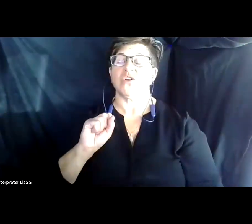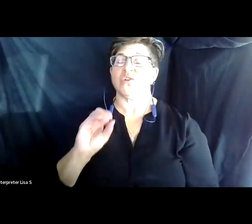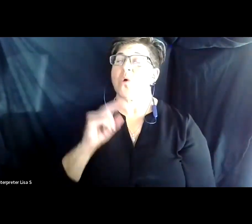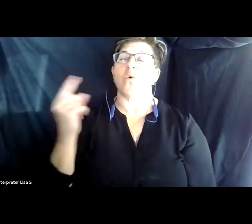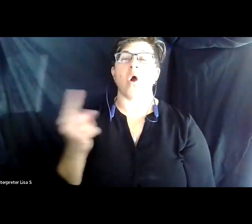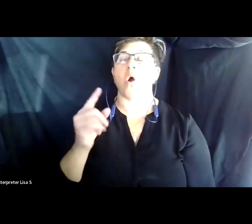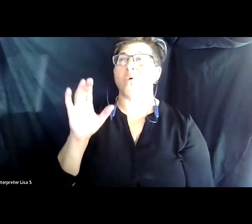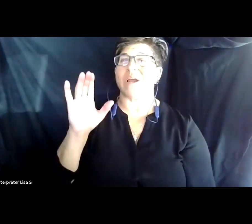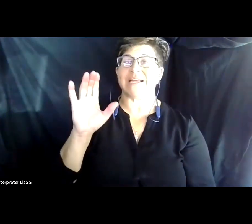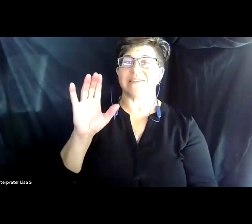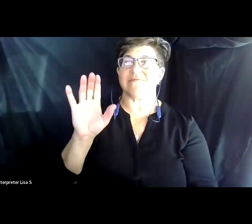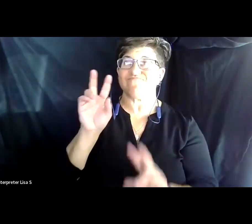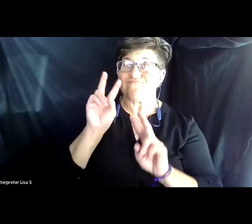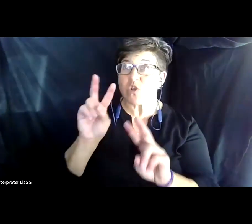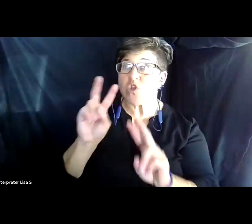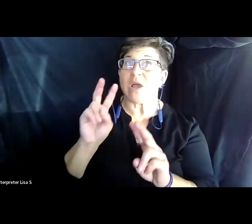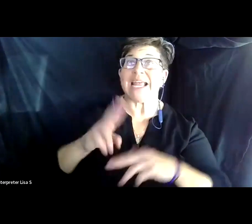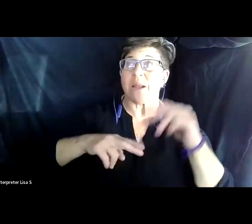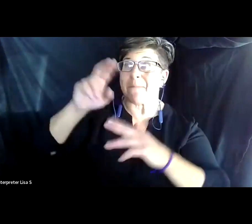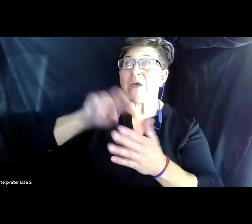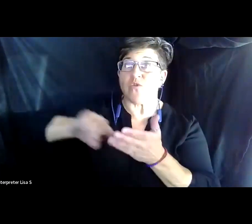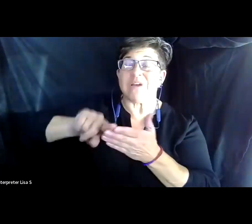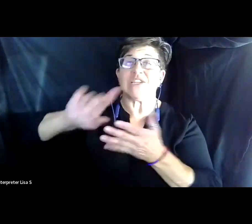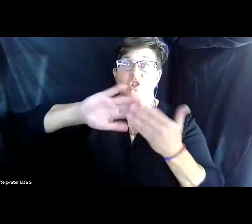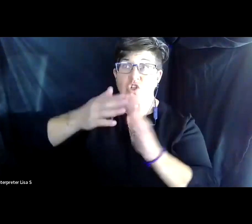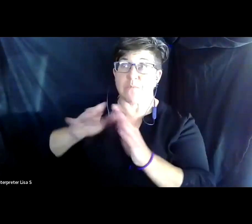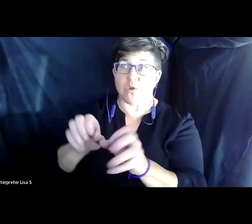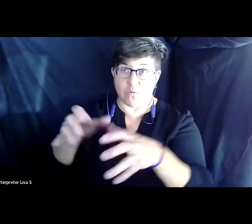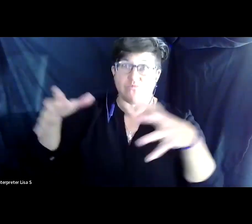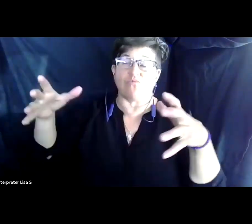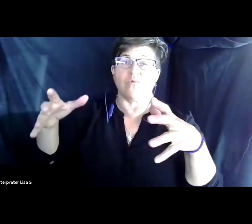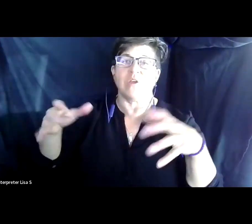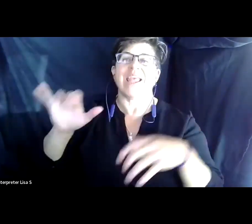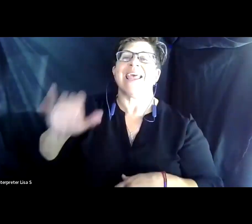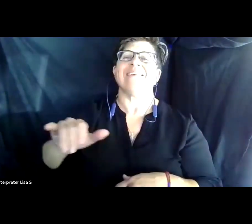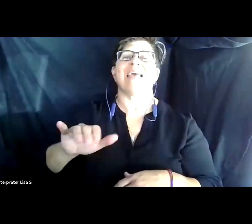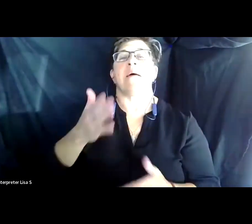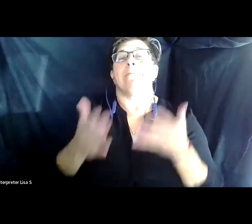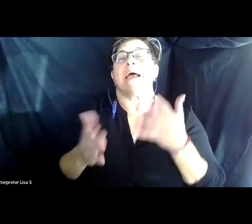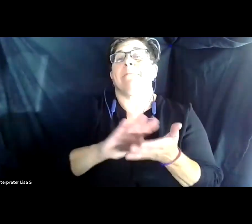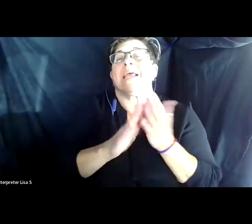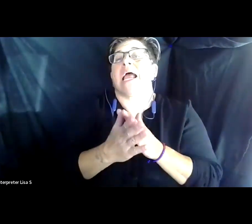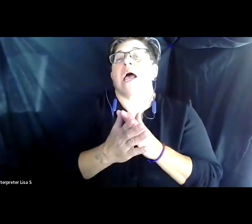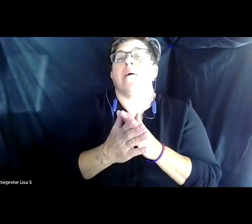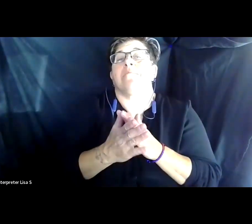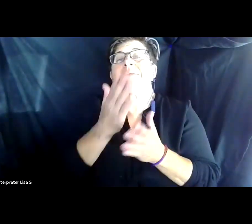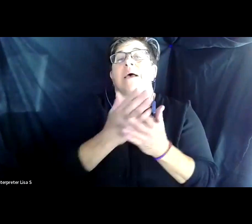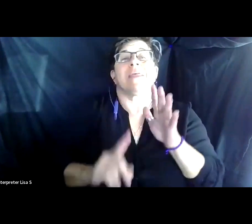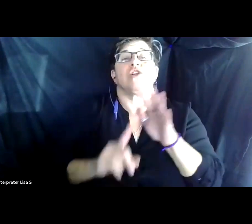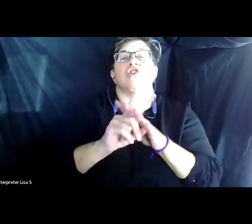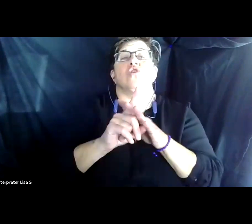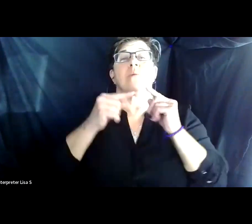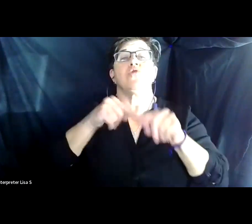build the research community. So as that may become something that shows up for you in your